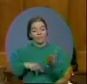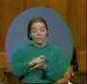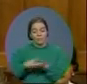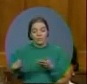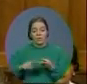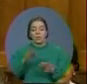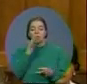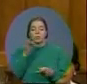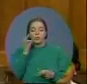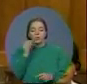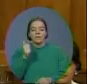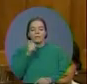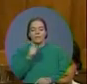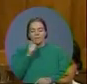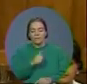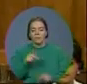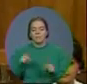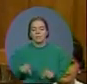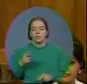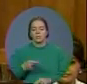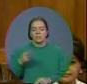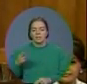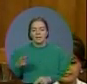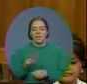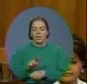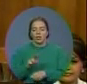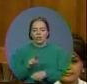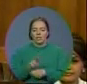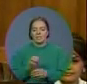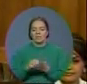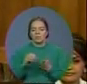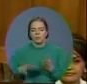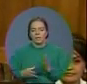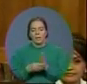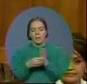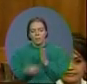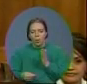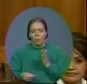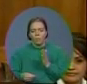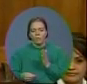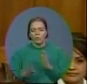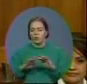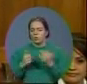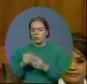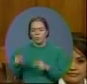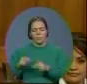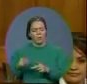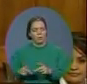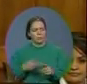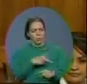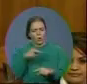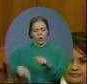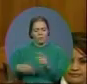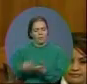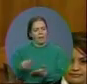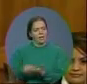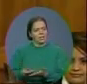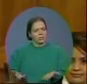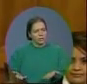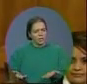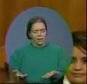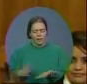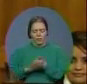with disabilities, childcare, students, the poor, cut off funding, make them feel powerless, make them beg, make